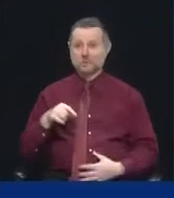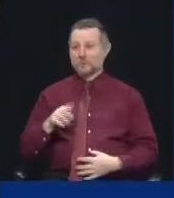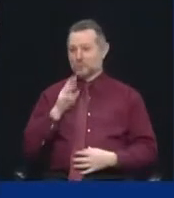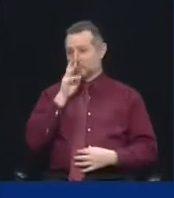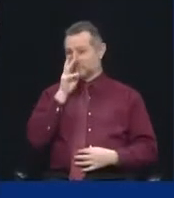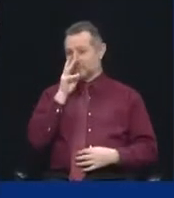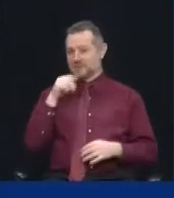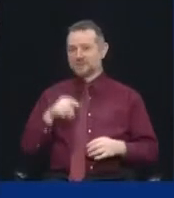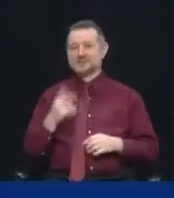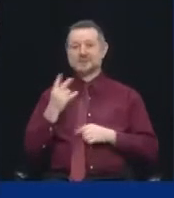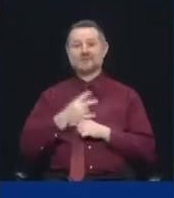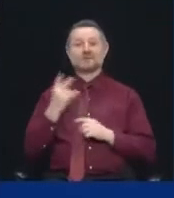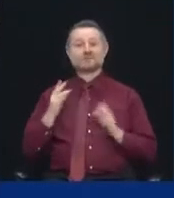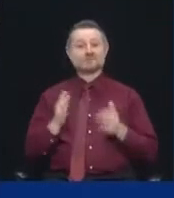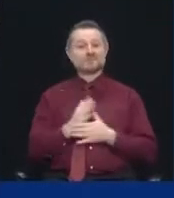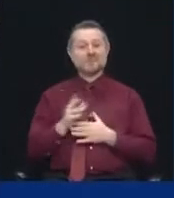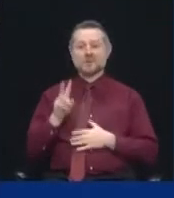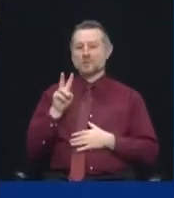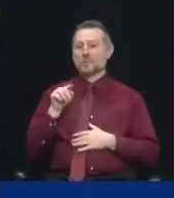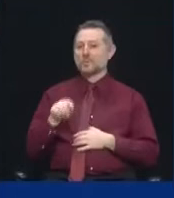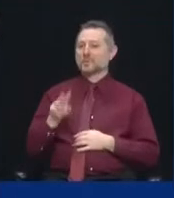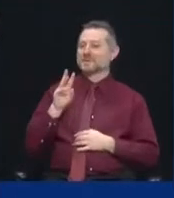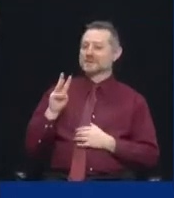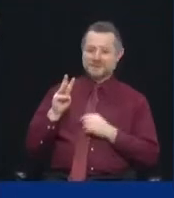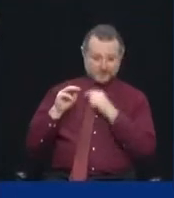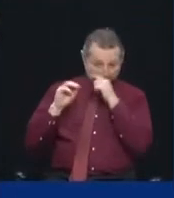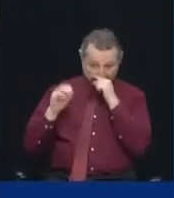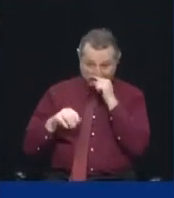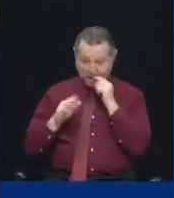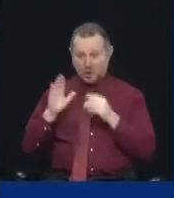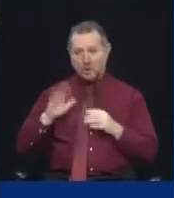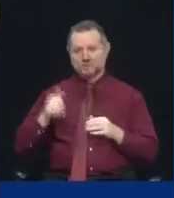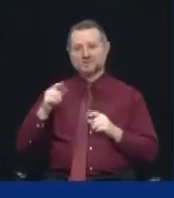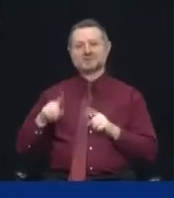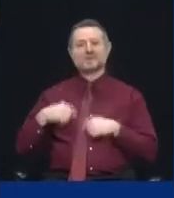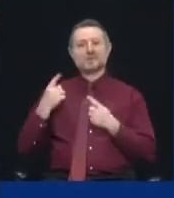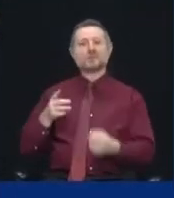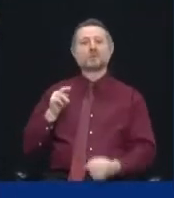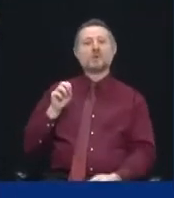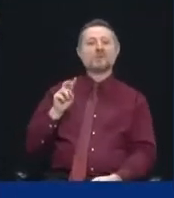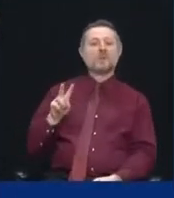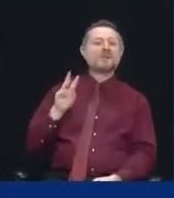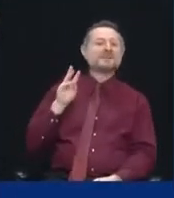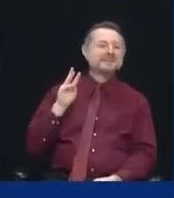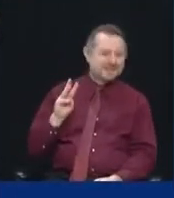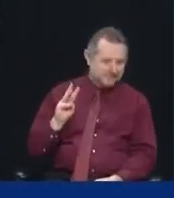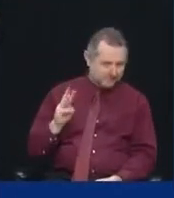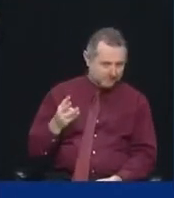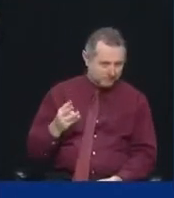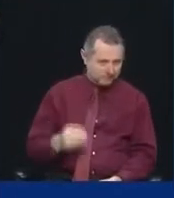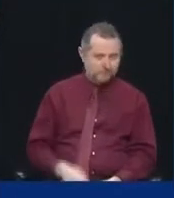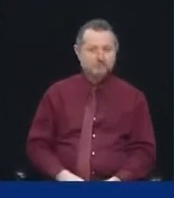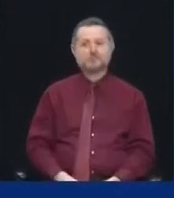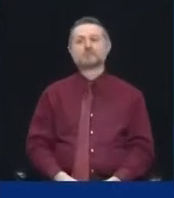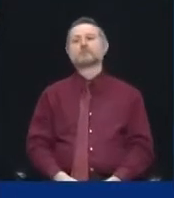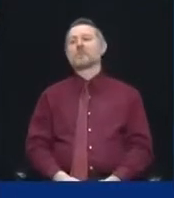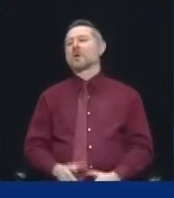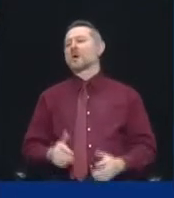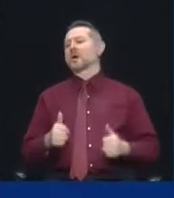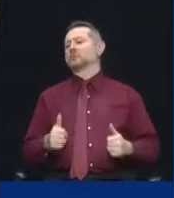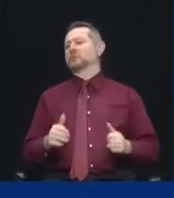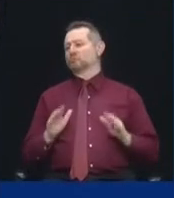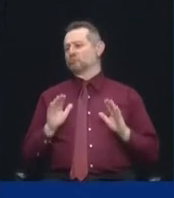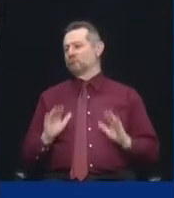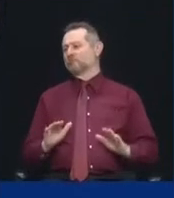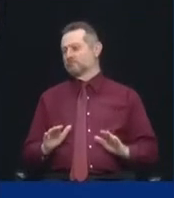average, 2.6, which is the lowest rate since November 6th. That is a great piece of